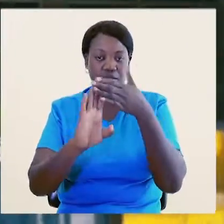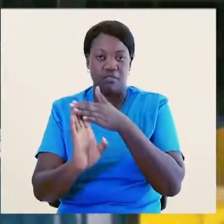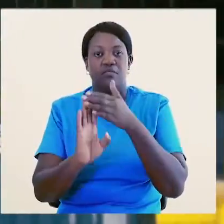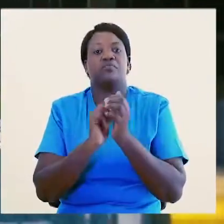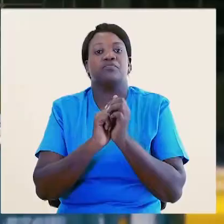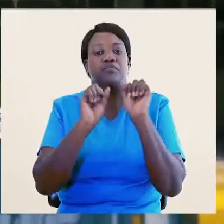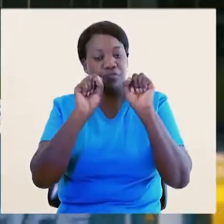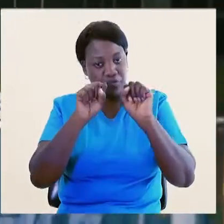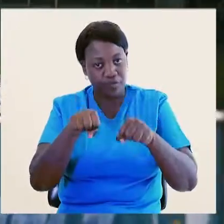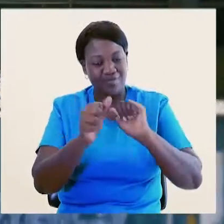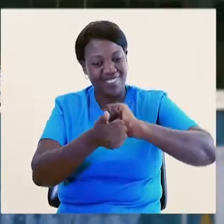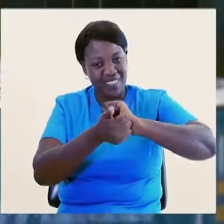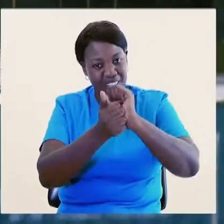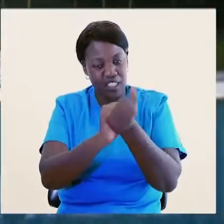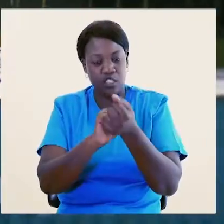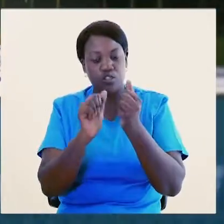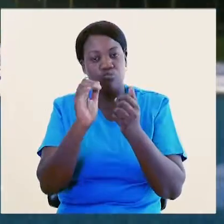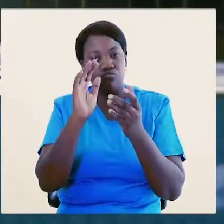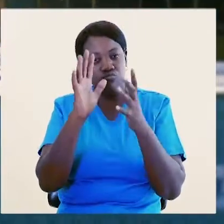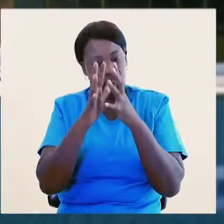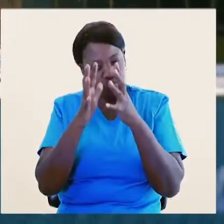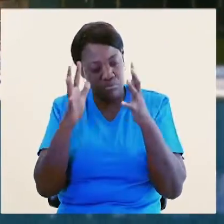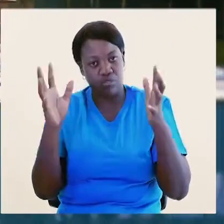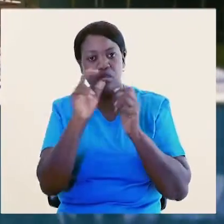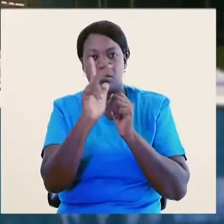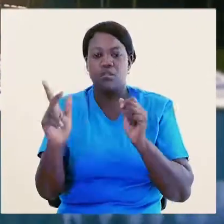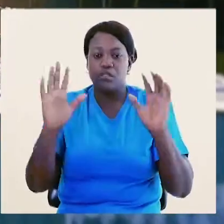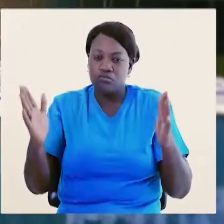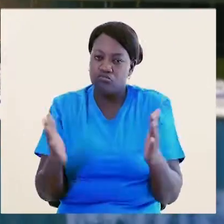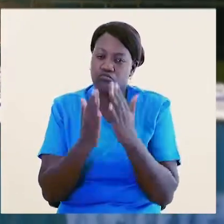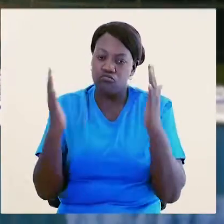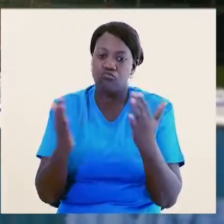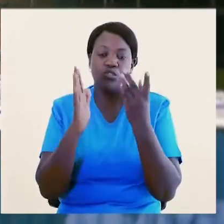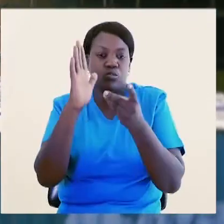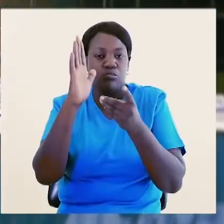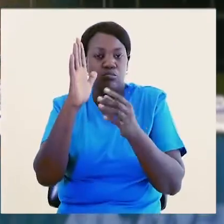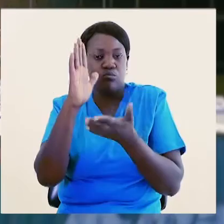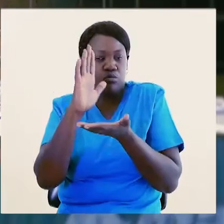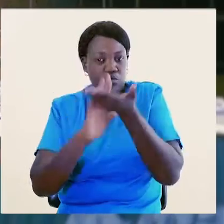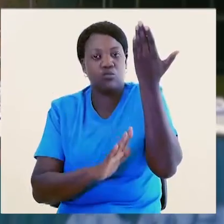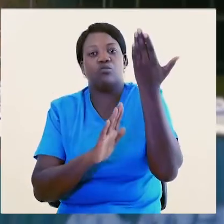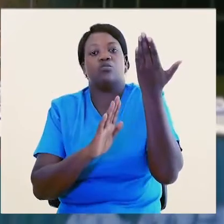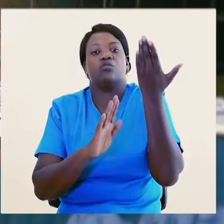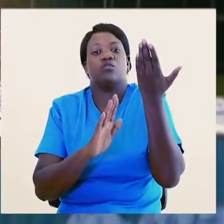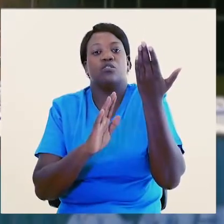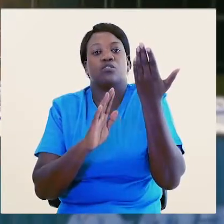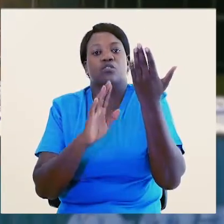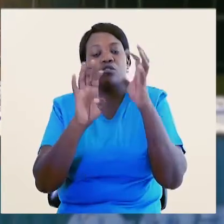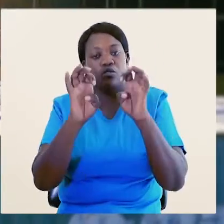Through these processes of change and growth, people are encouraged to improve their economic, social, and political